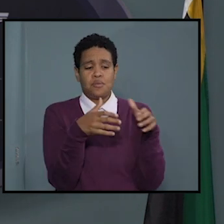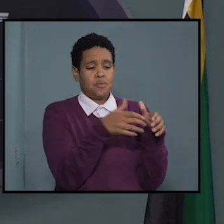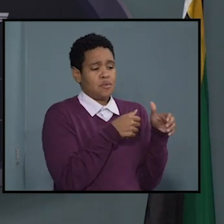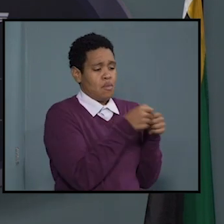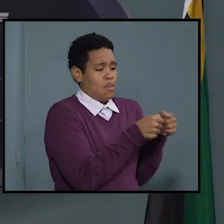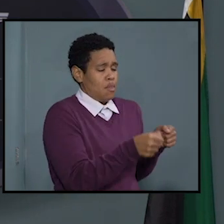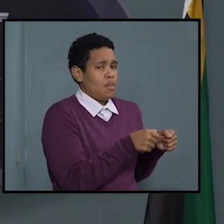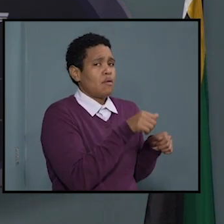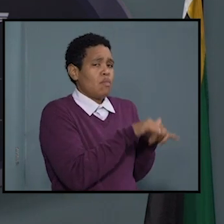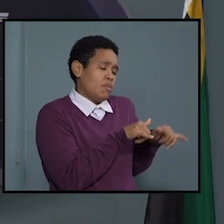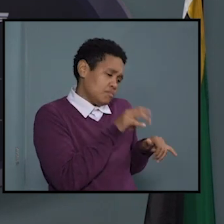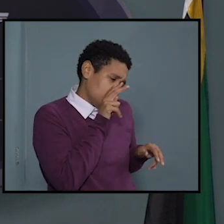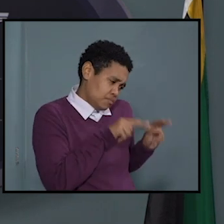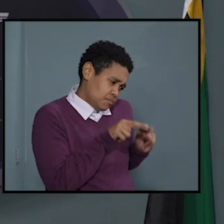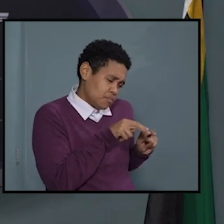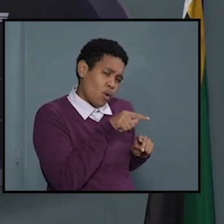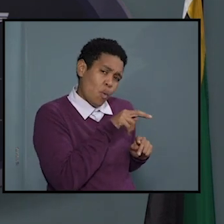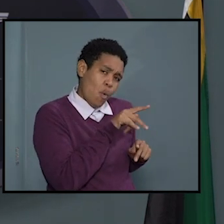have been seeking to